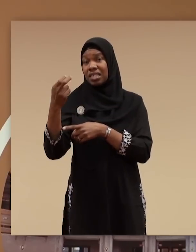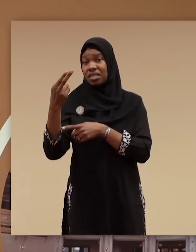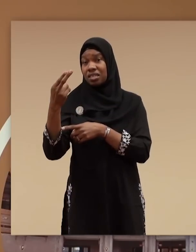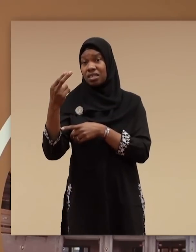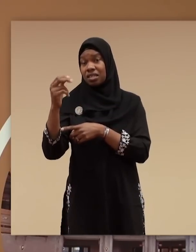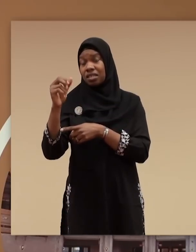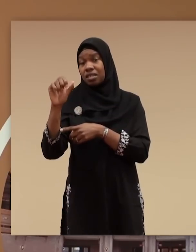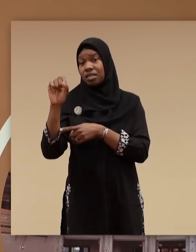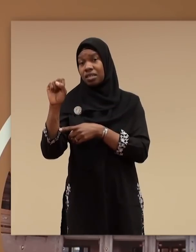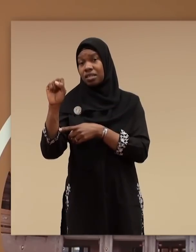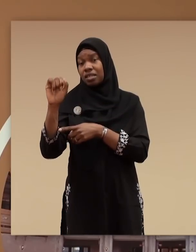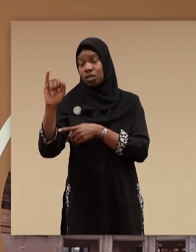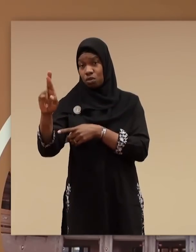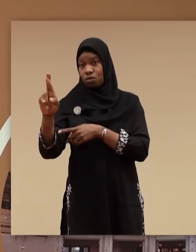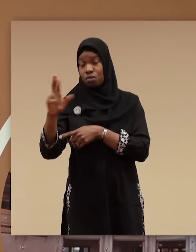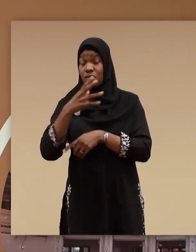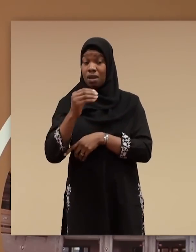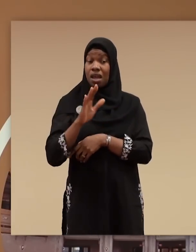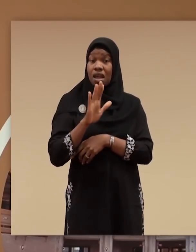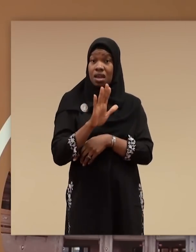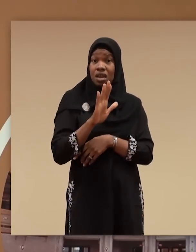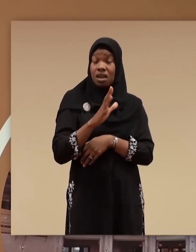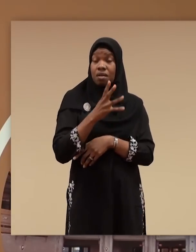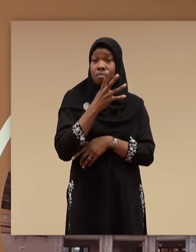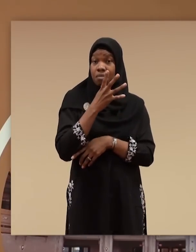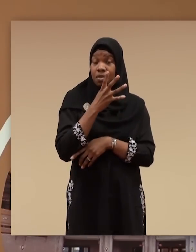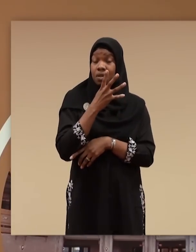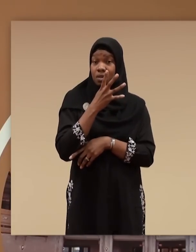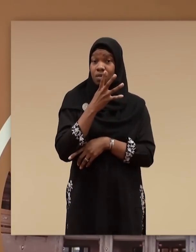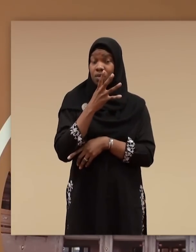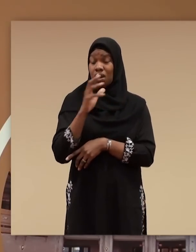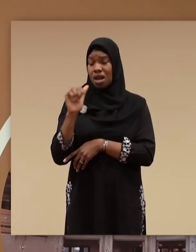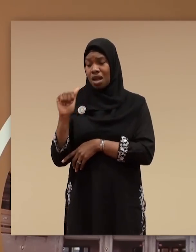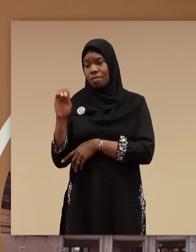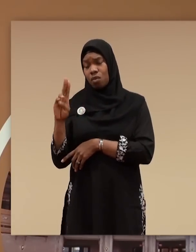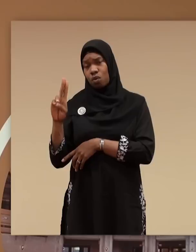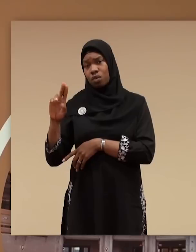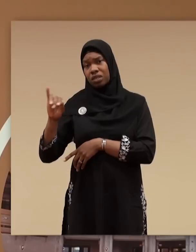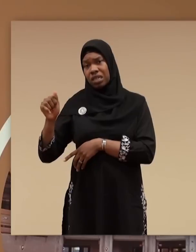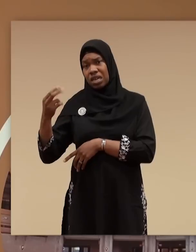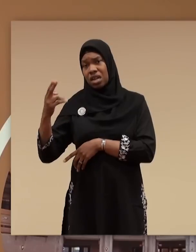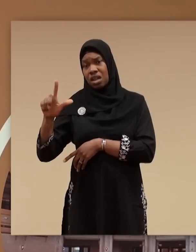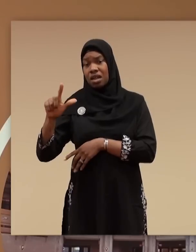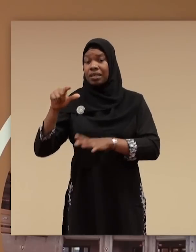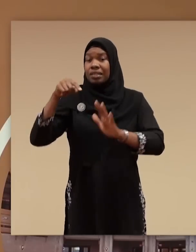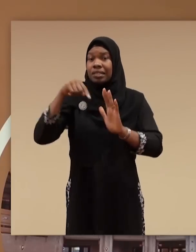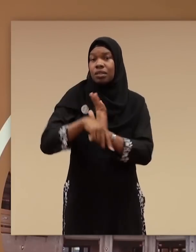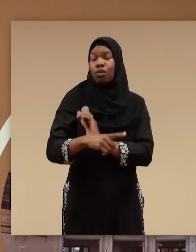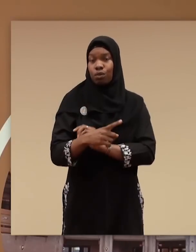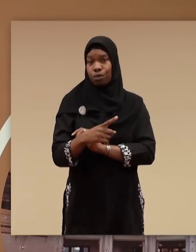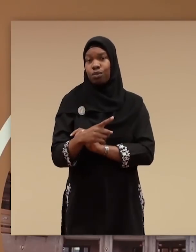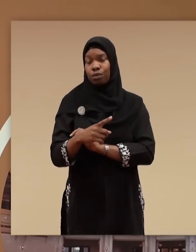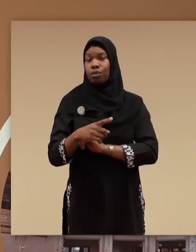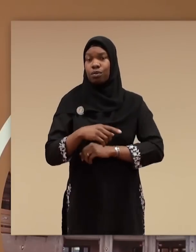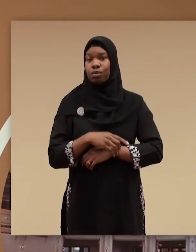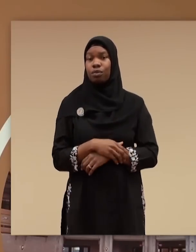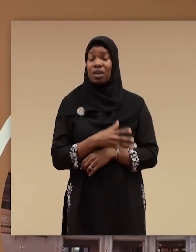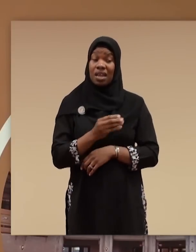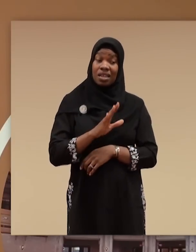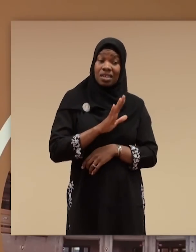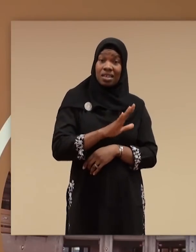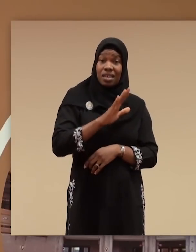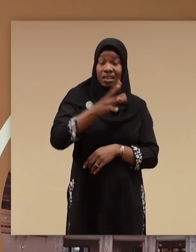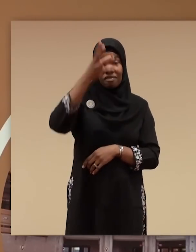his mother, Sumayya, who was killed by Abu Jahl. Also his father, Yasir